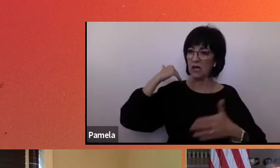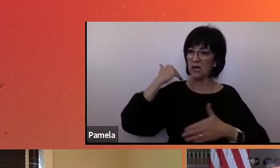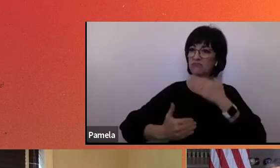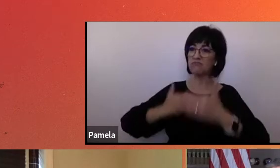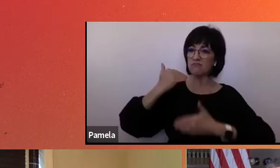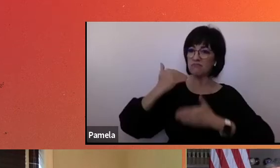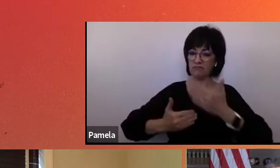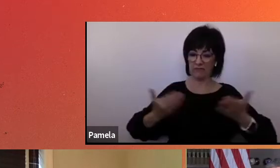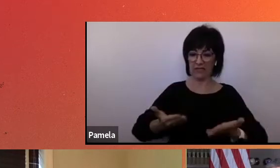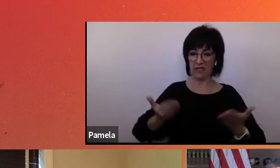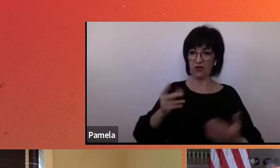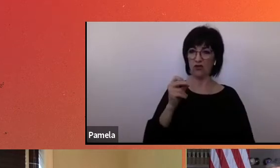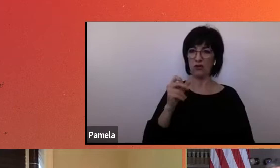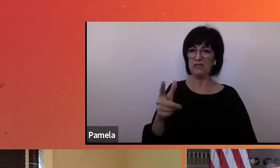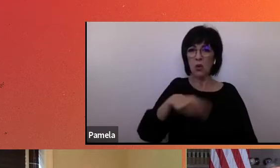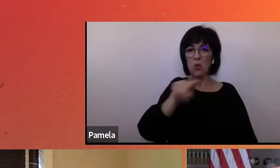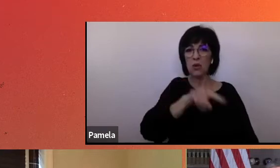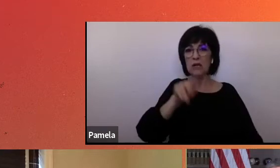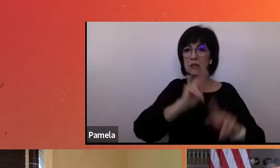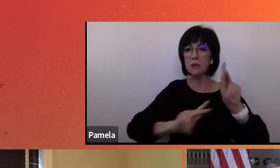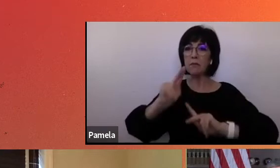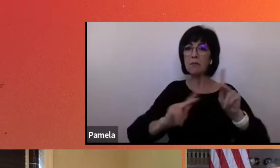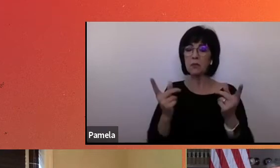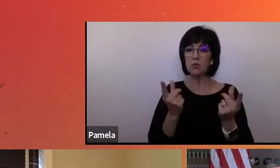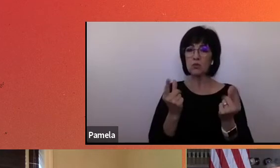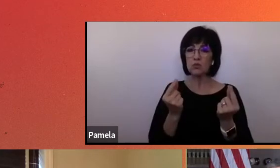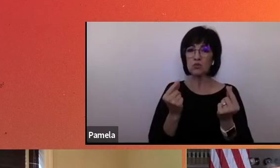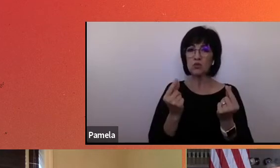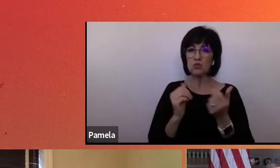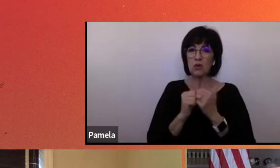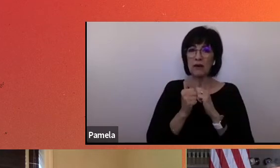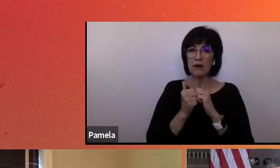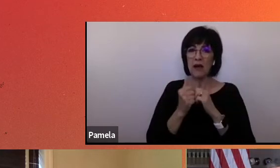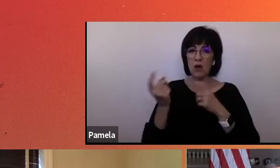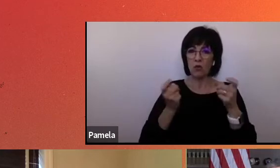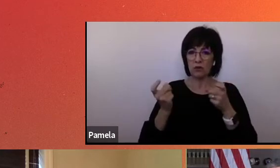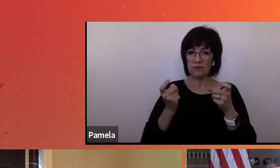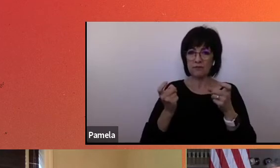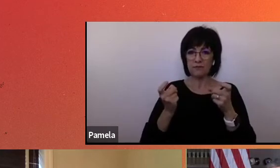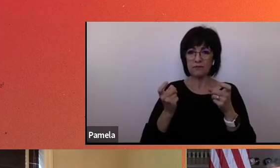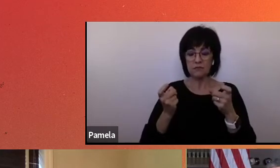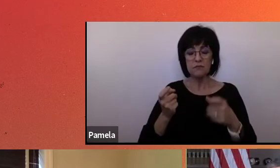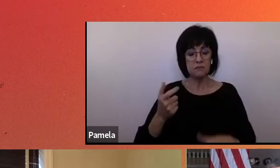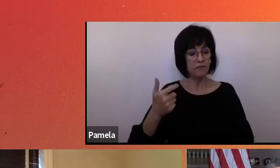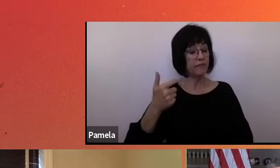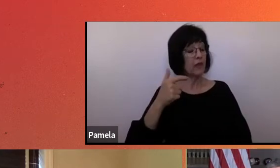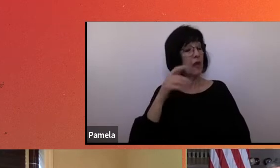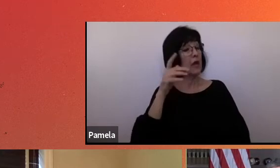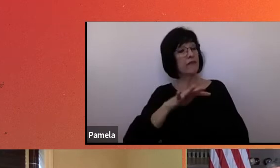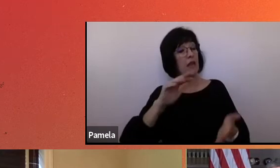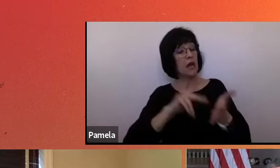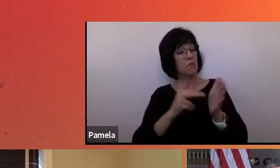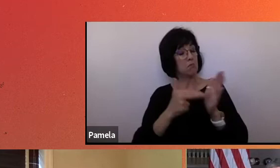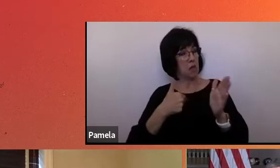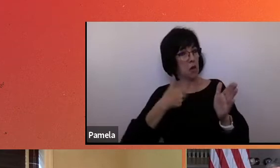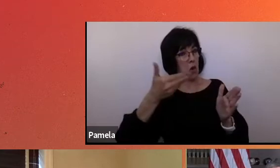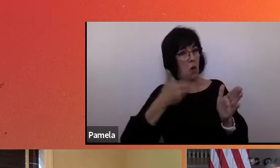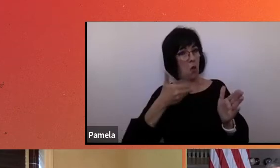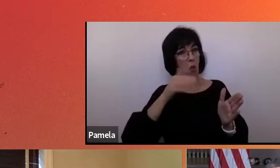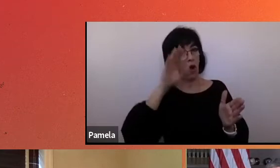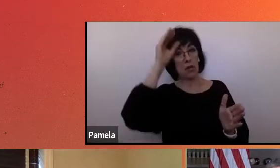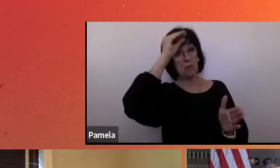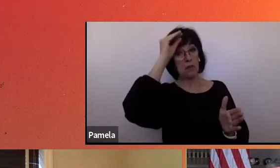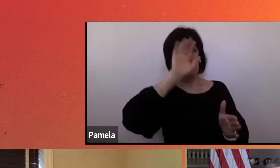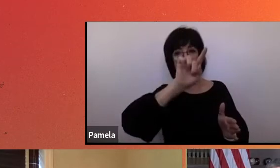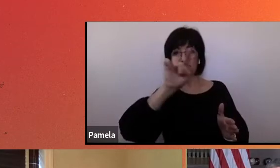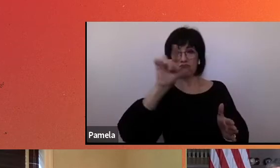that interval? It meant, and I welcome my colleagues to join in on this, but it meant